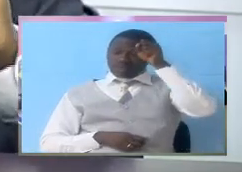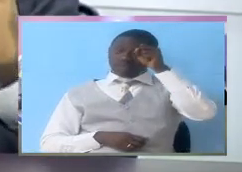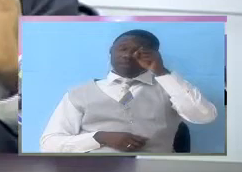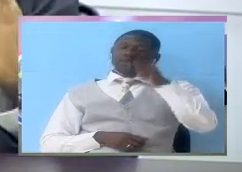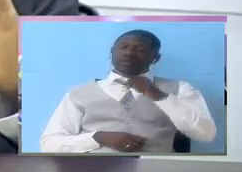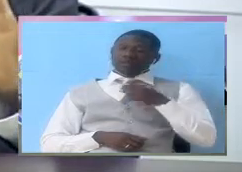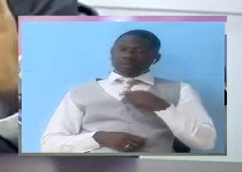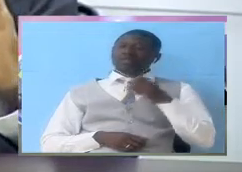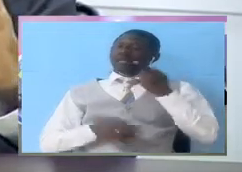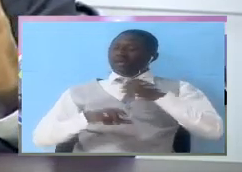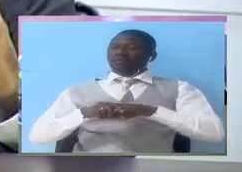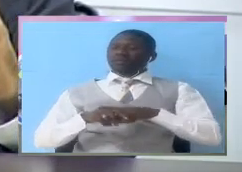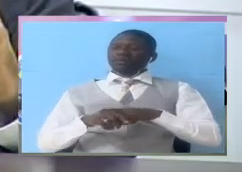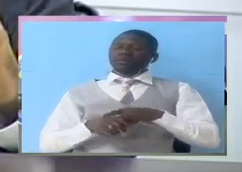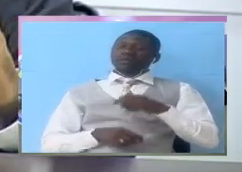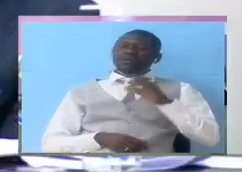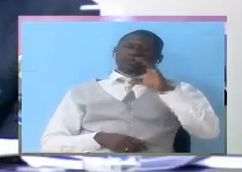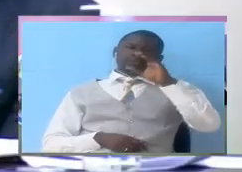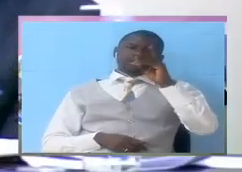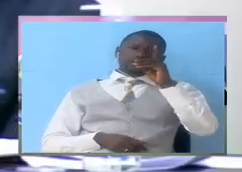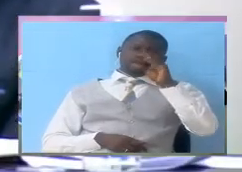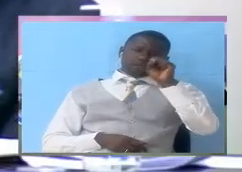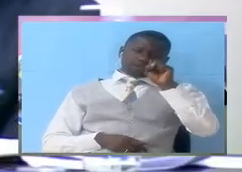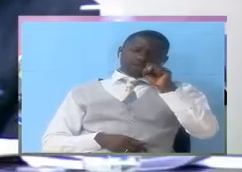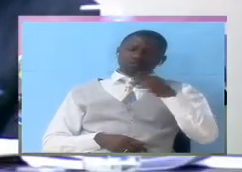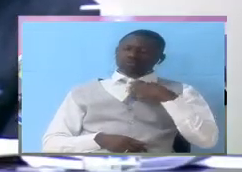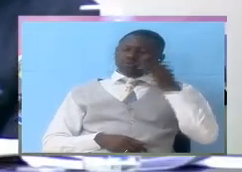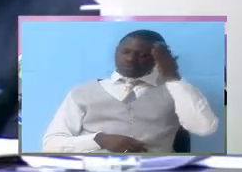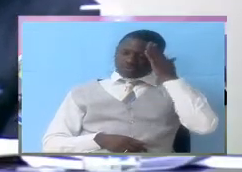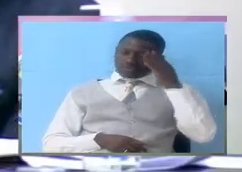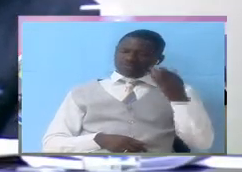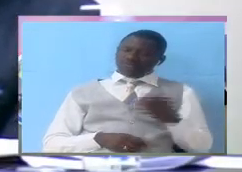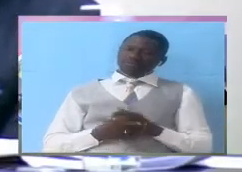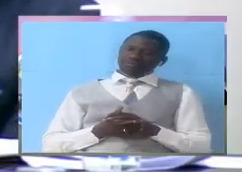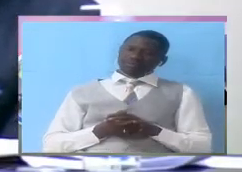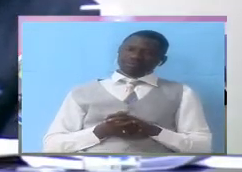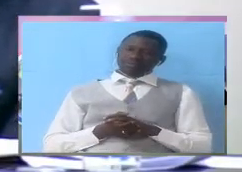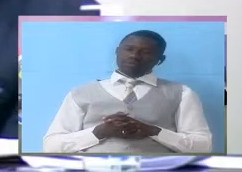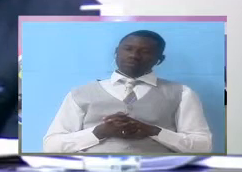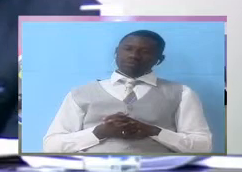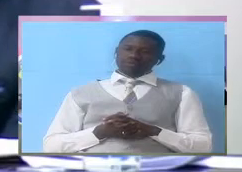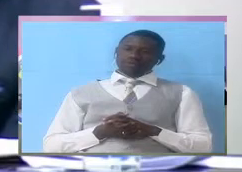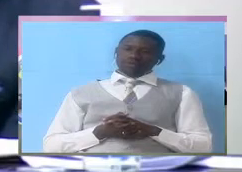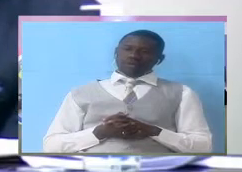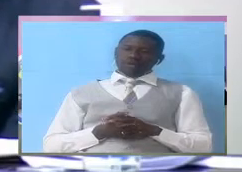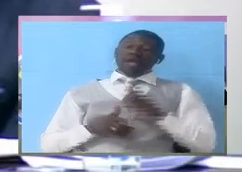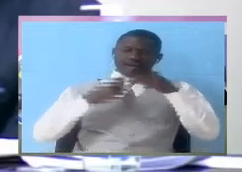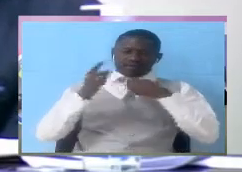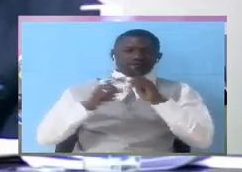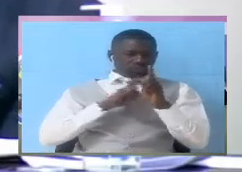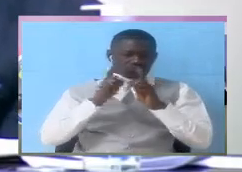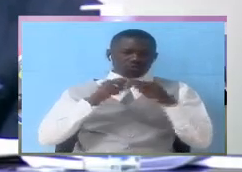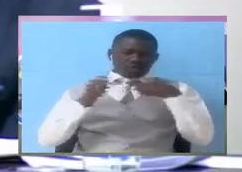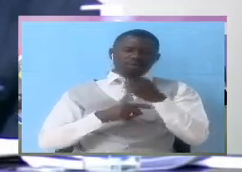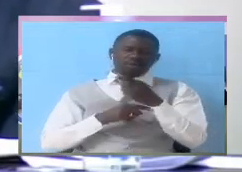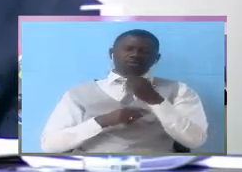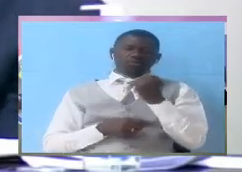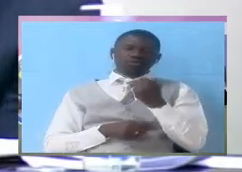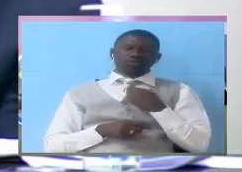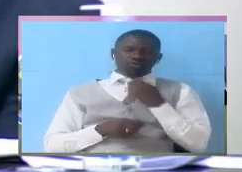ko pata xel yoy fek mom pan. We would come to that issue because you raised two important elements. One was